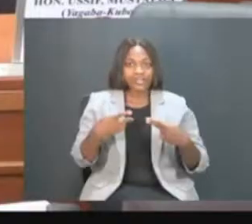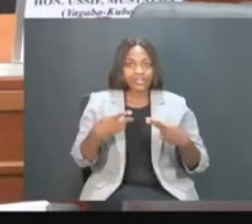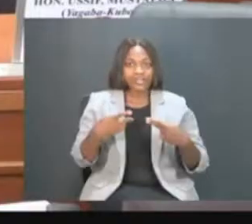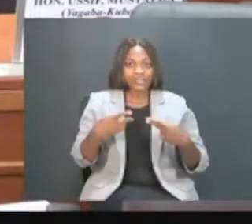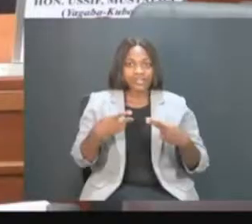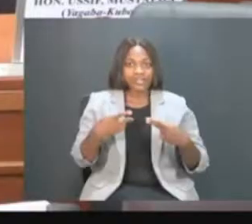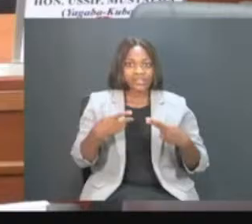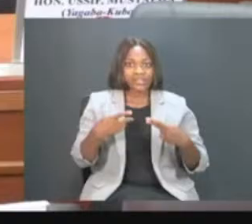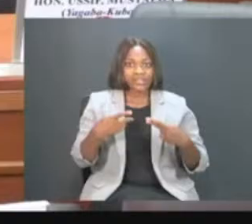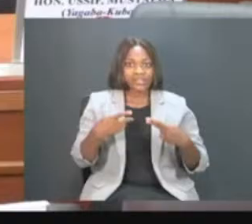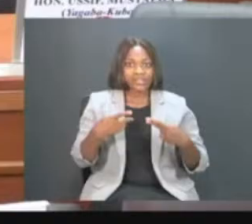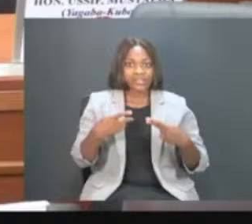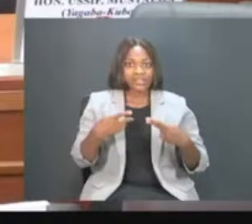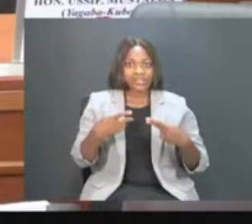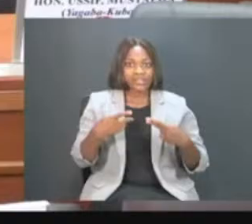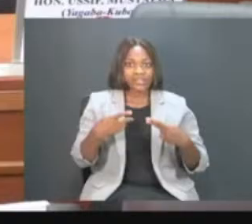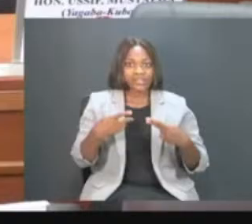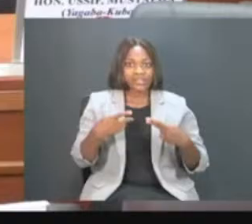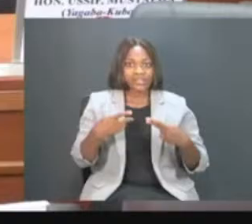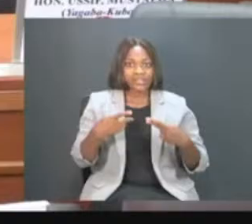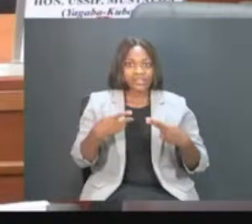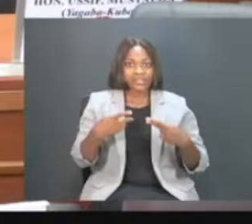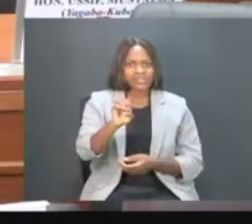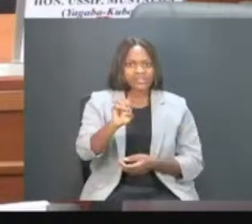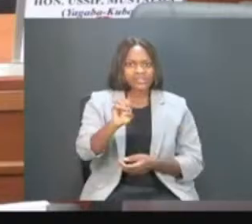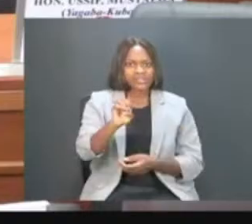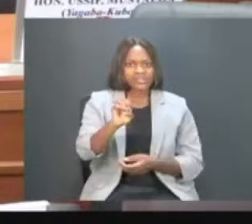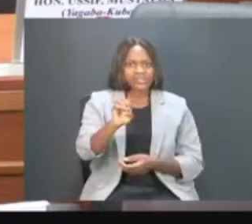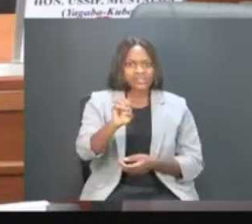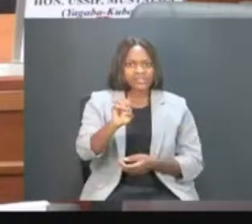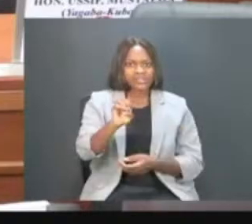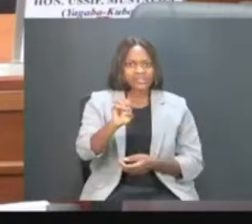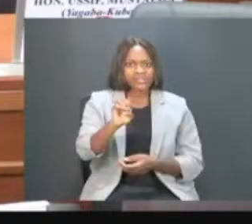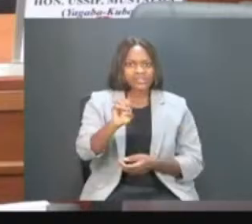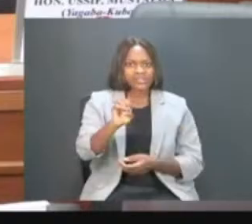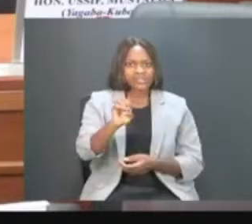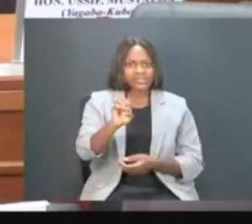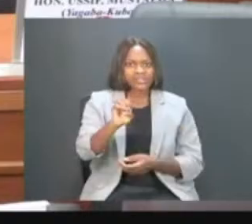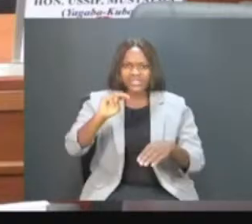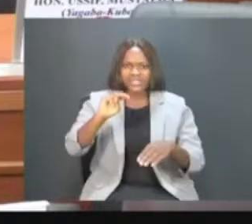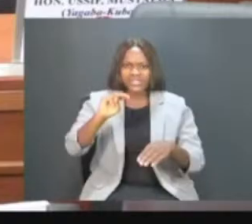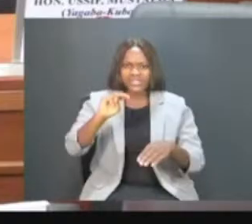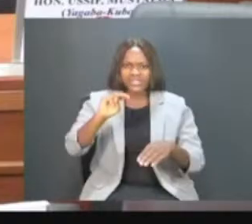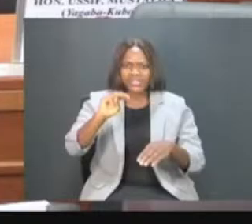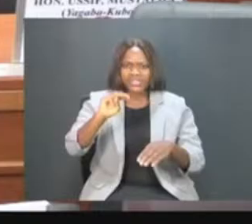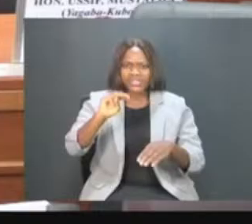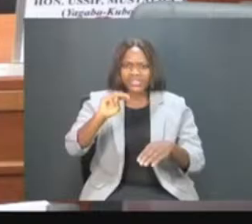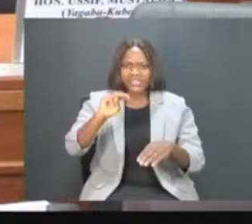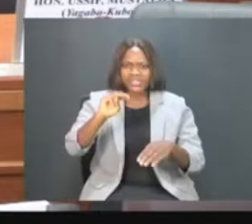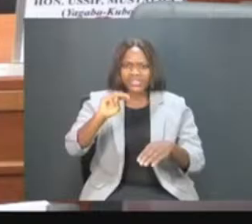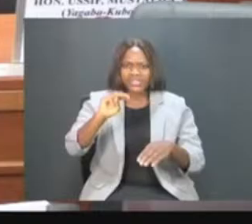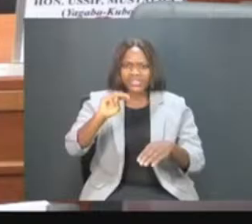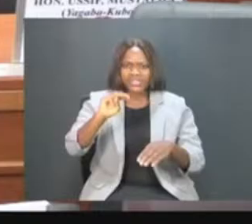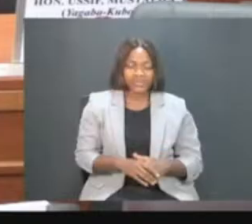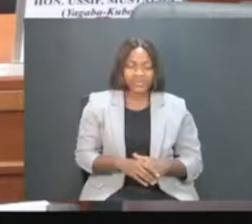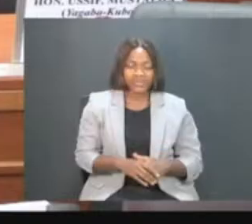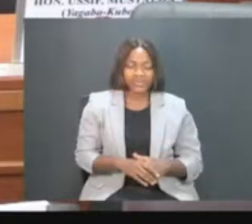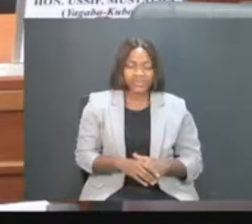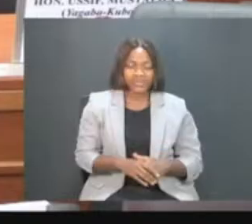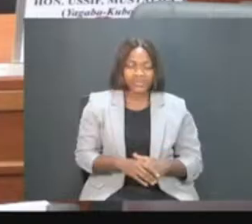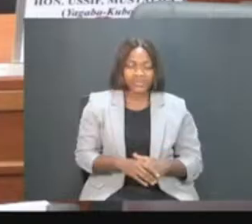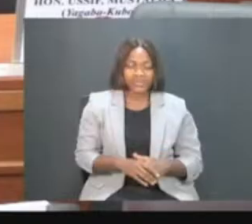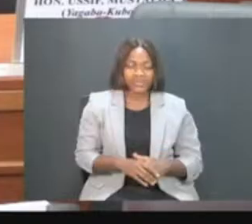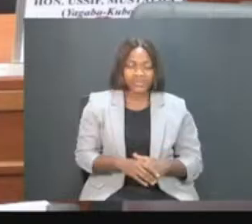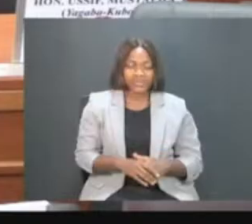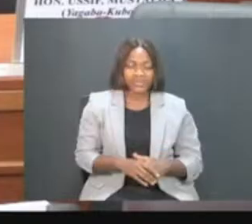doing? What is the Trade Ministry doing? So, Mr. Speaker, this authority they want to create,